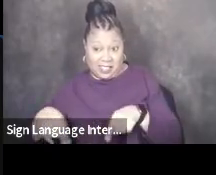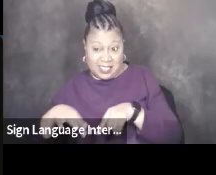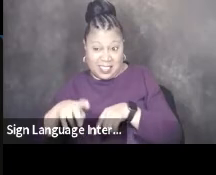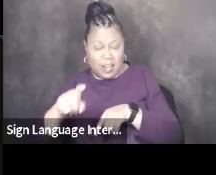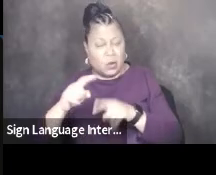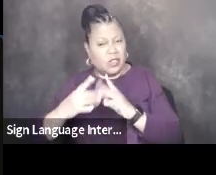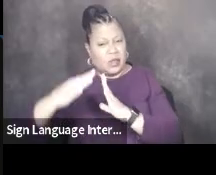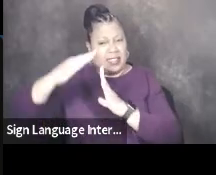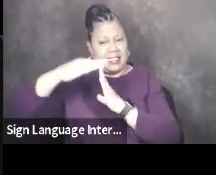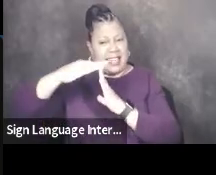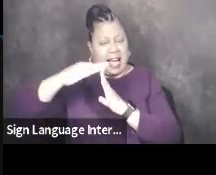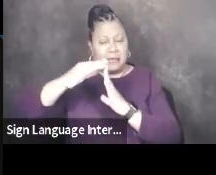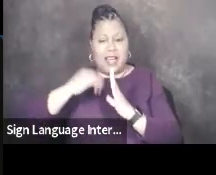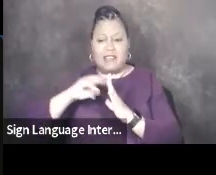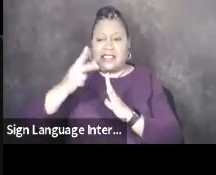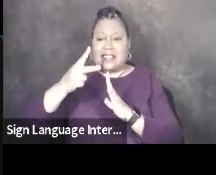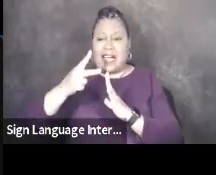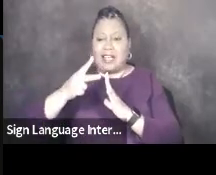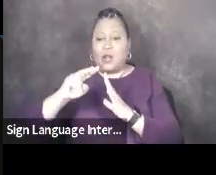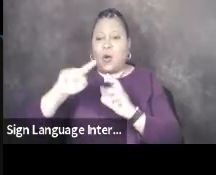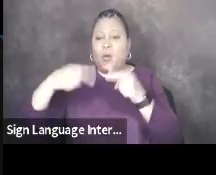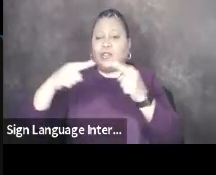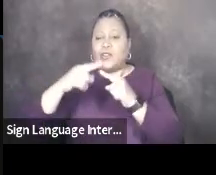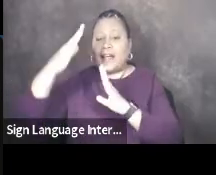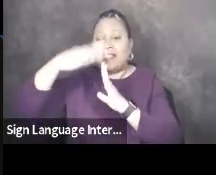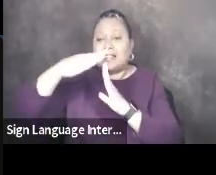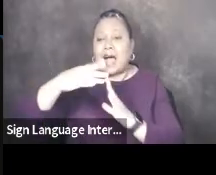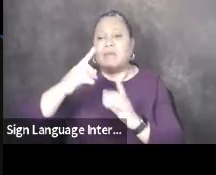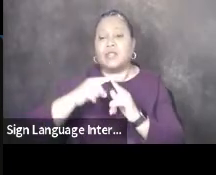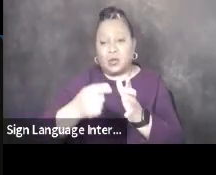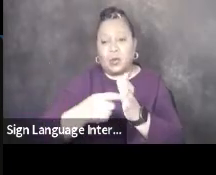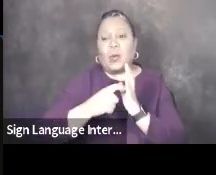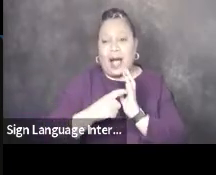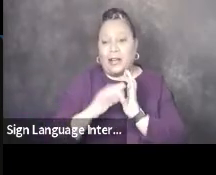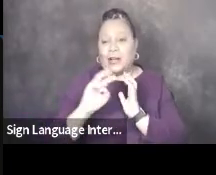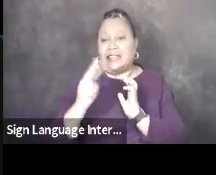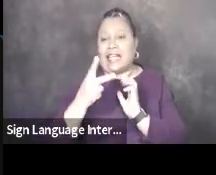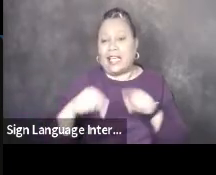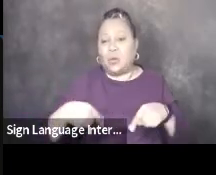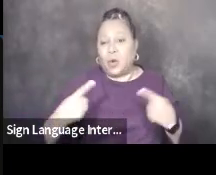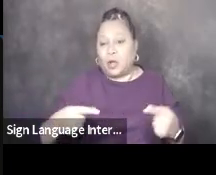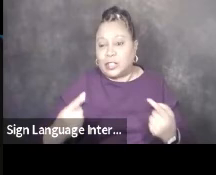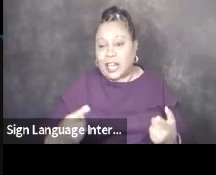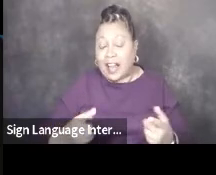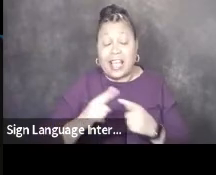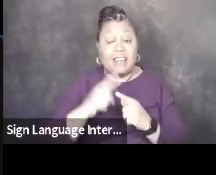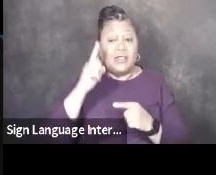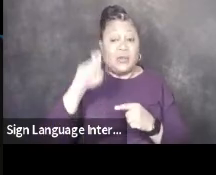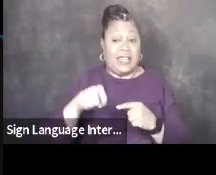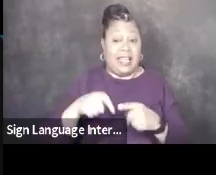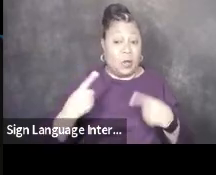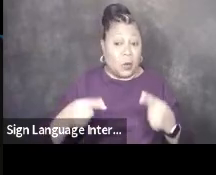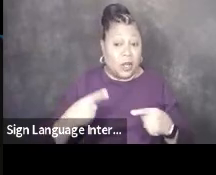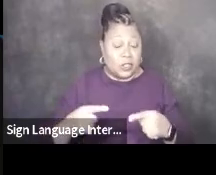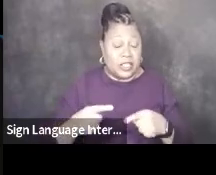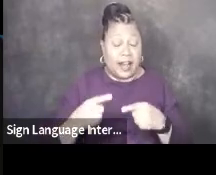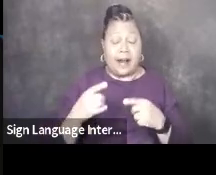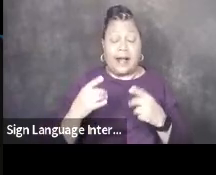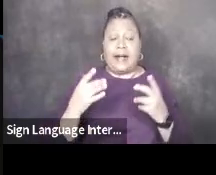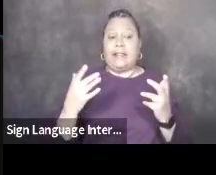to the top, you're going to have a second wheelchair at the top. So it does require that if you need a wheelchair.